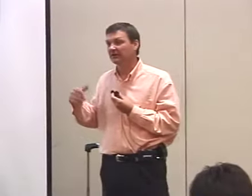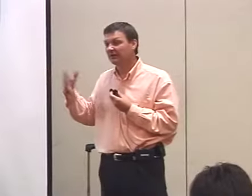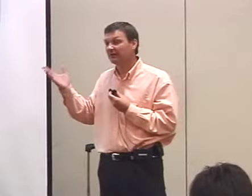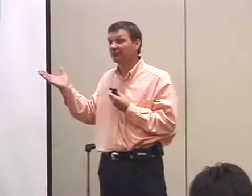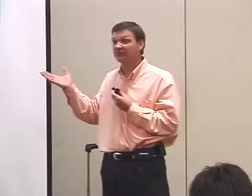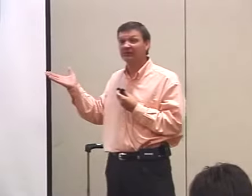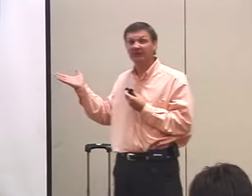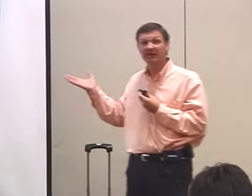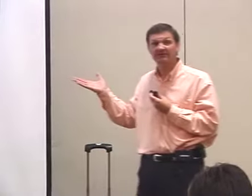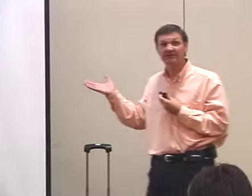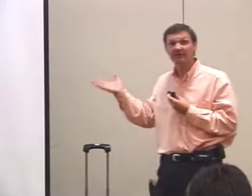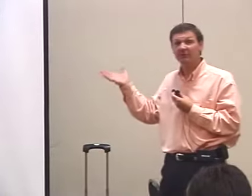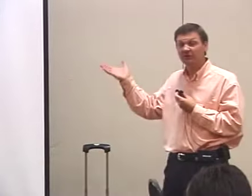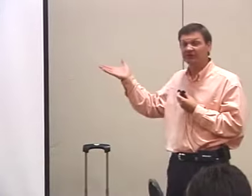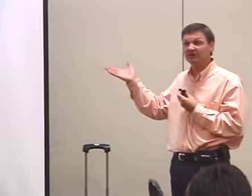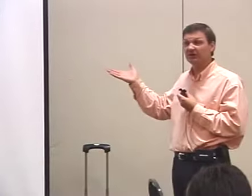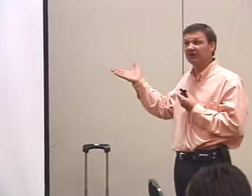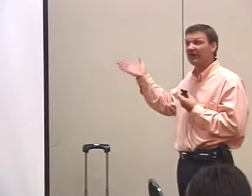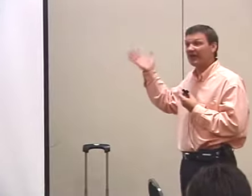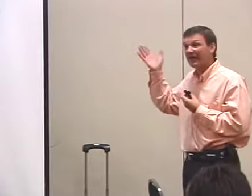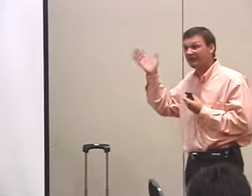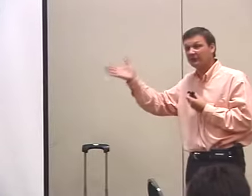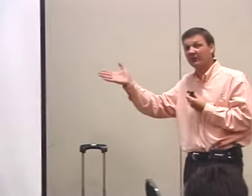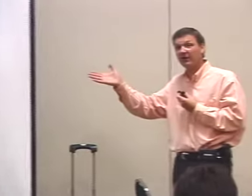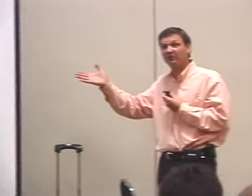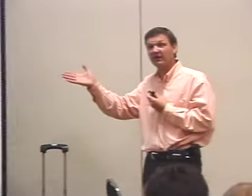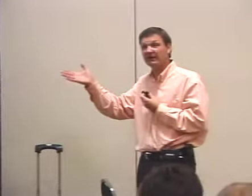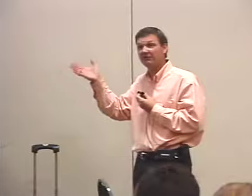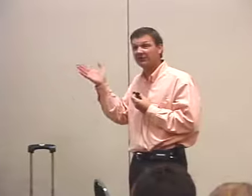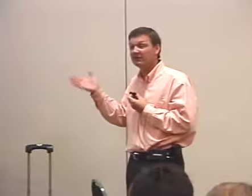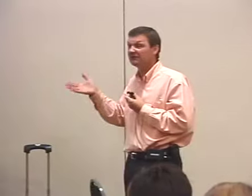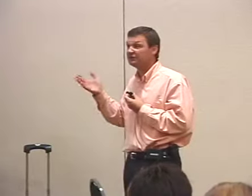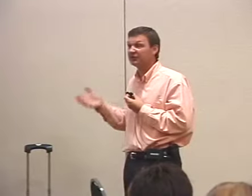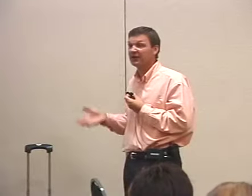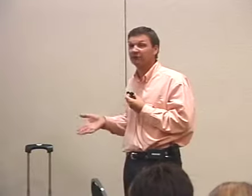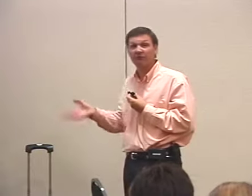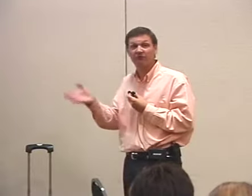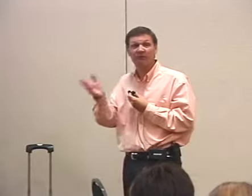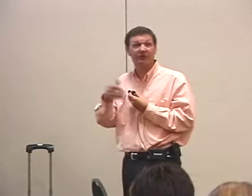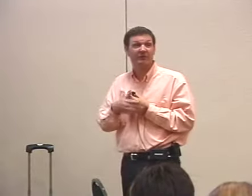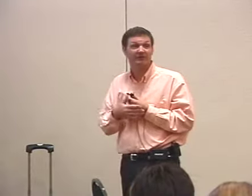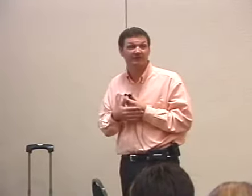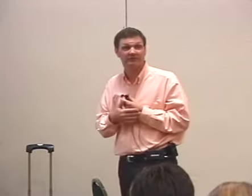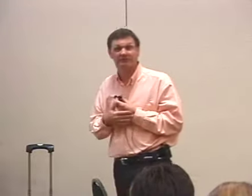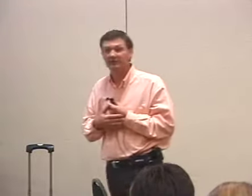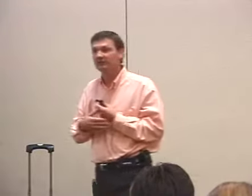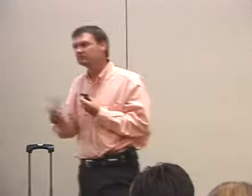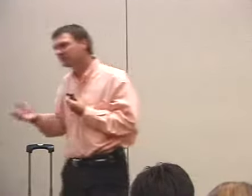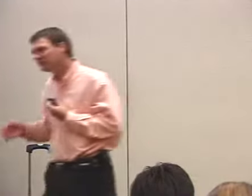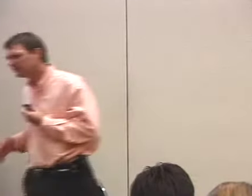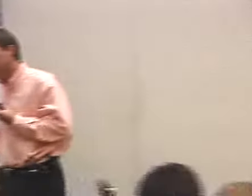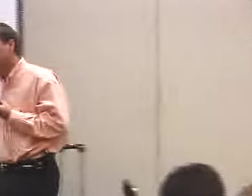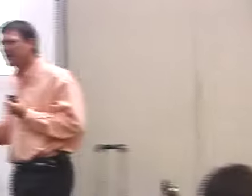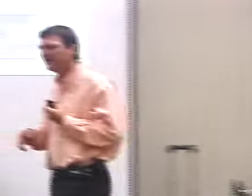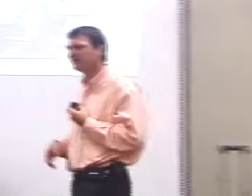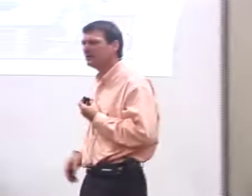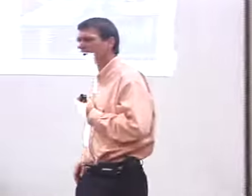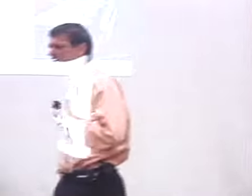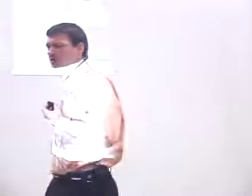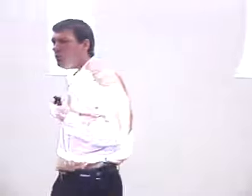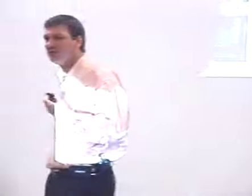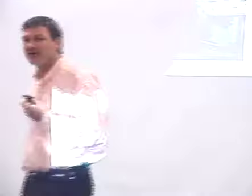Okay, in that particular case that we just saw, after the problem behavior, the teacher kind of removed the request. Let's see if that